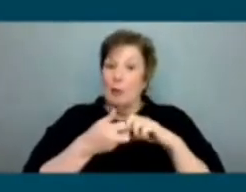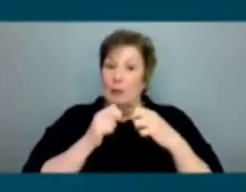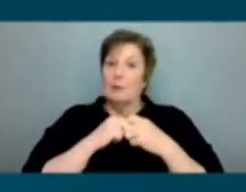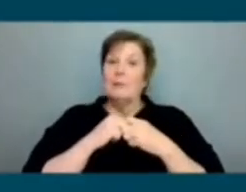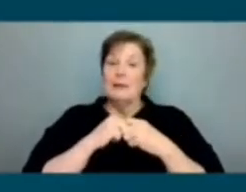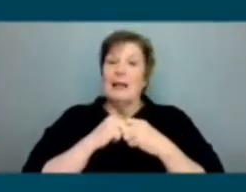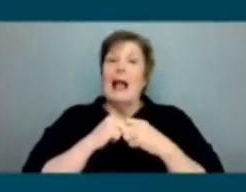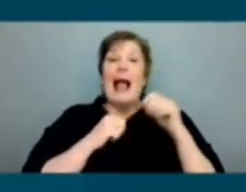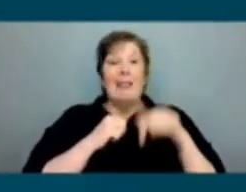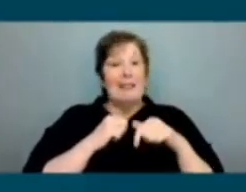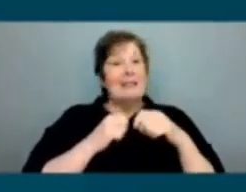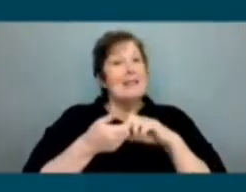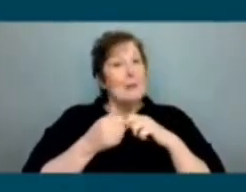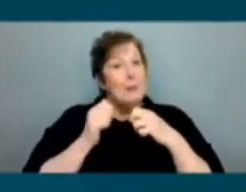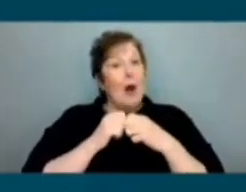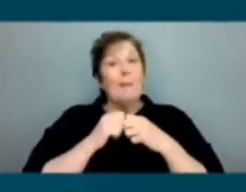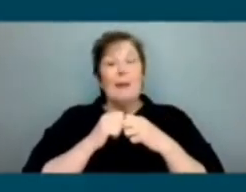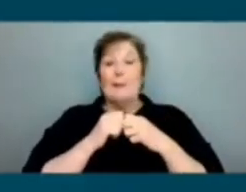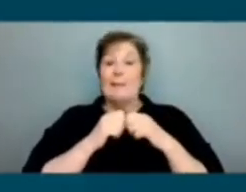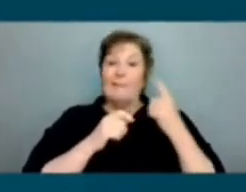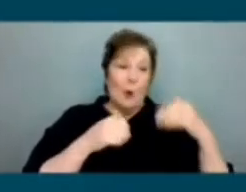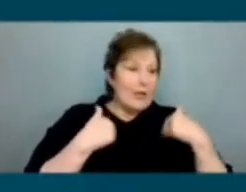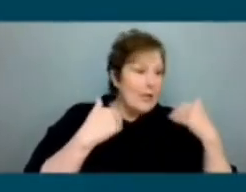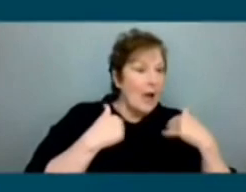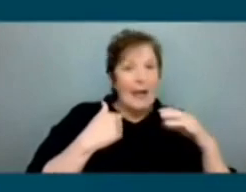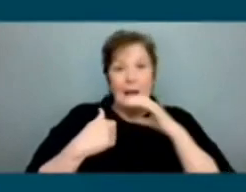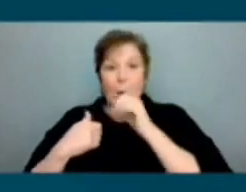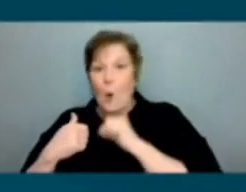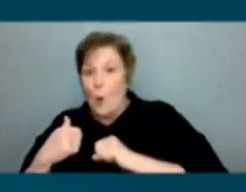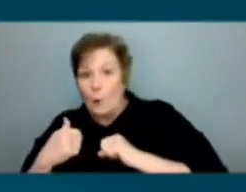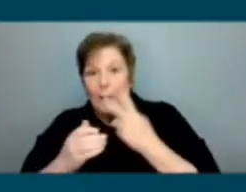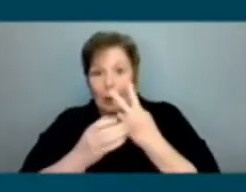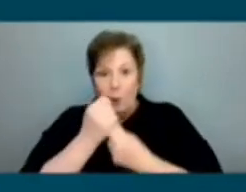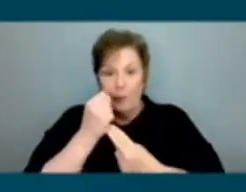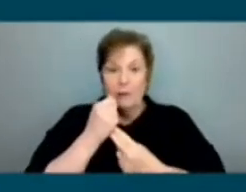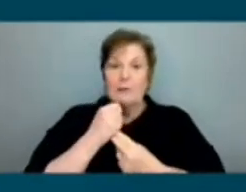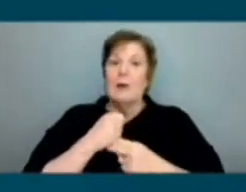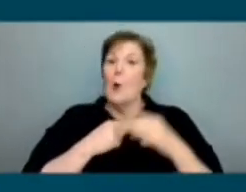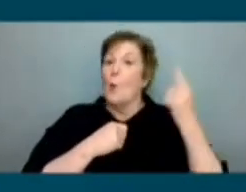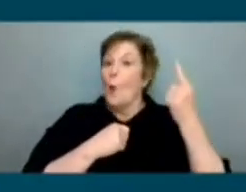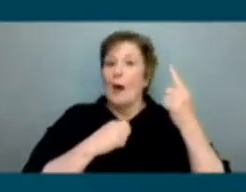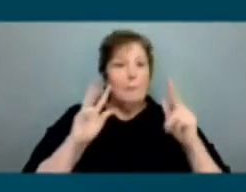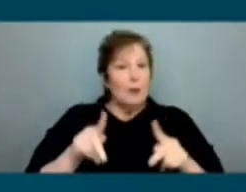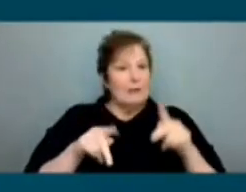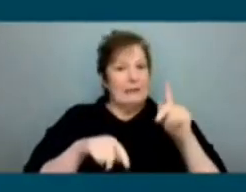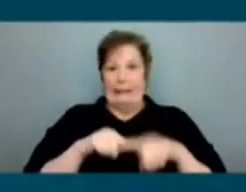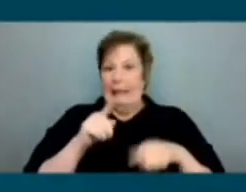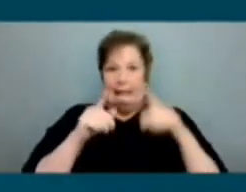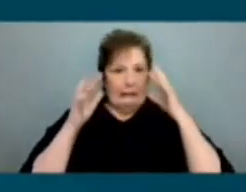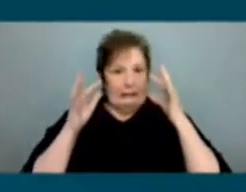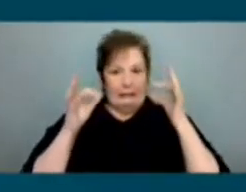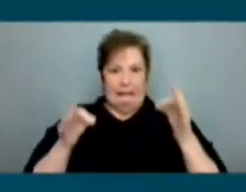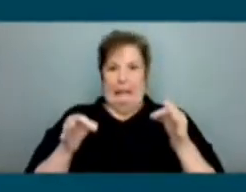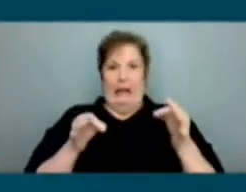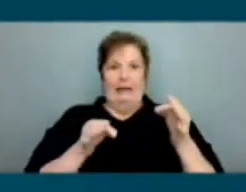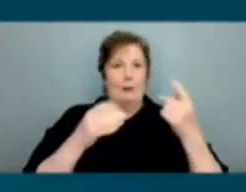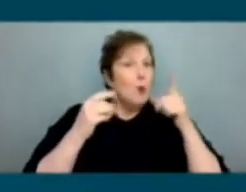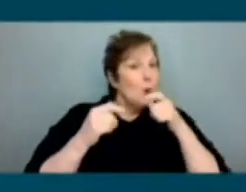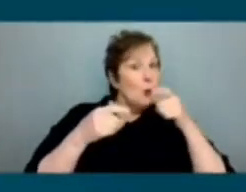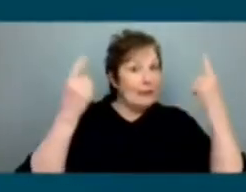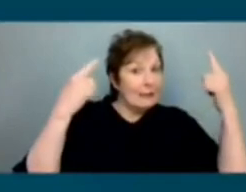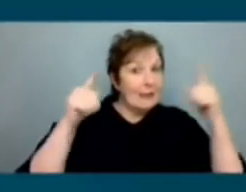problem that spans a generation. One individual does not determine the success or failure of our children.